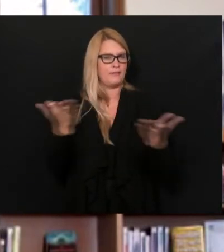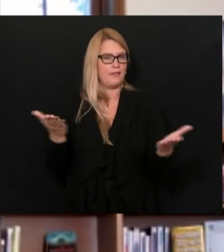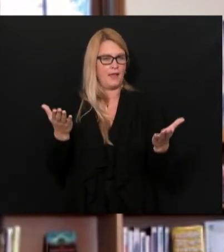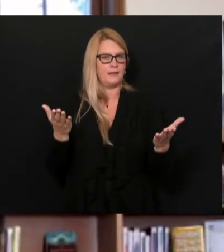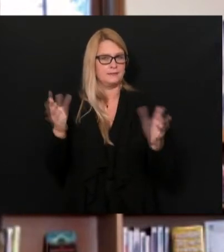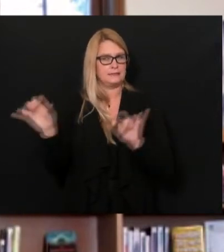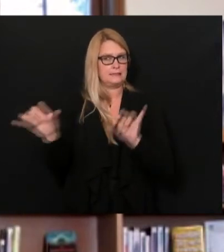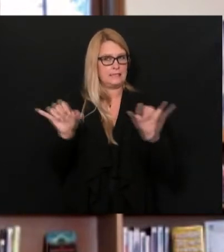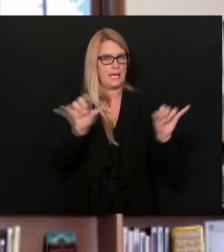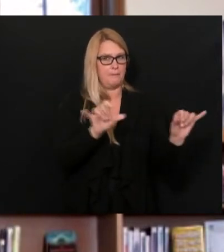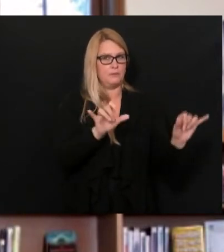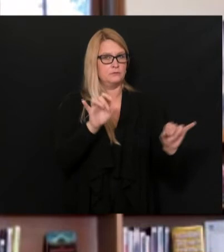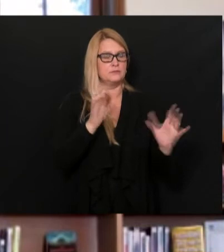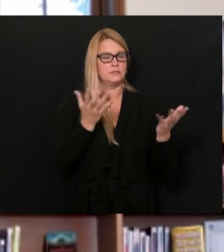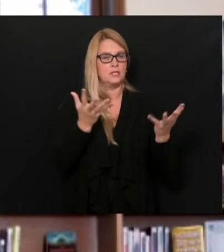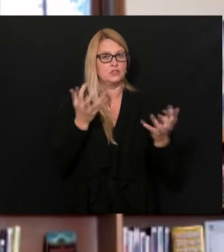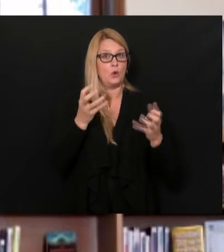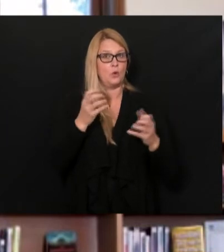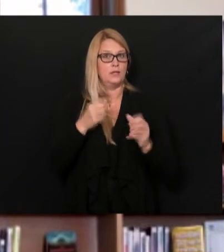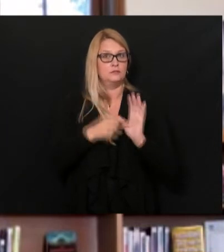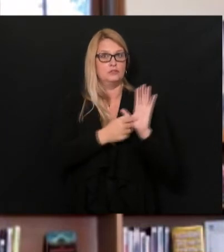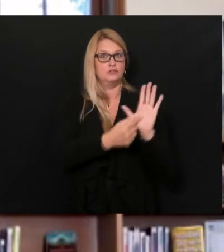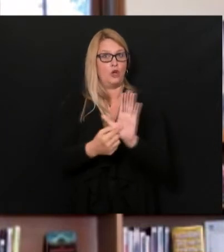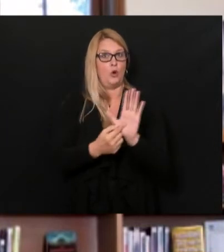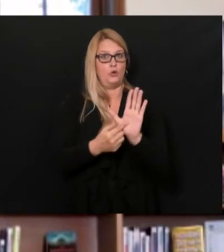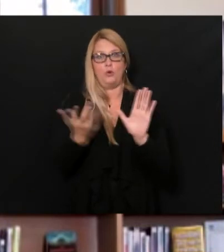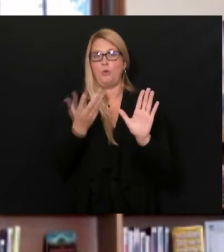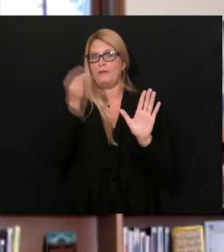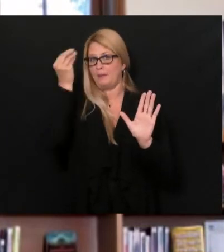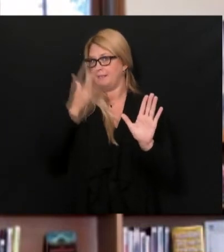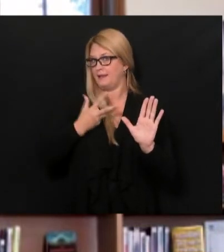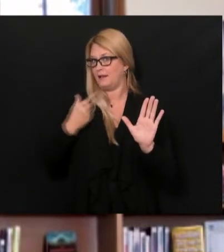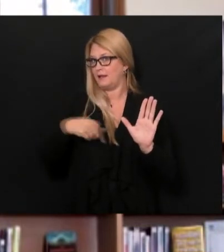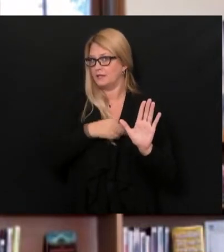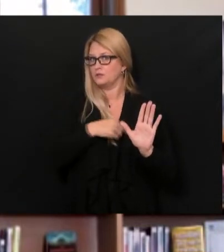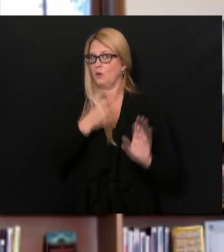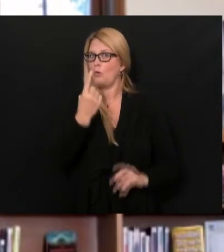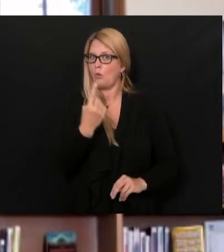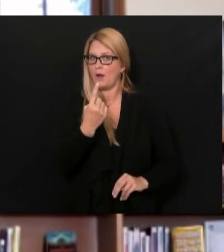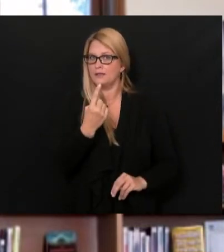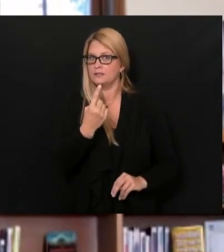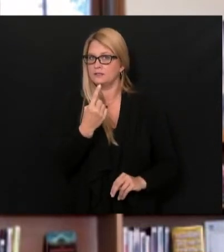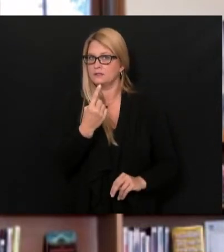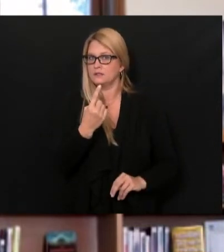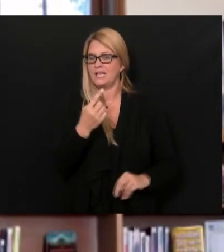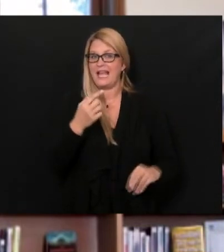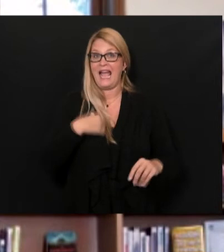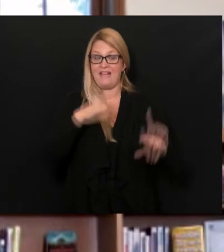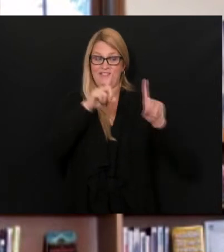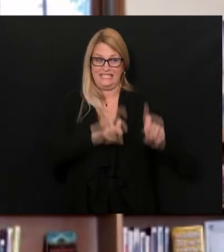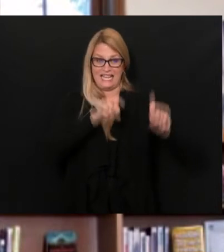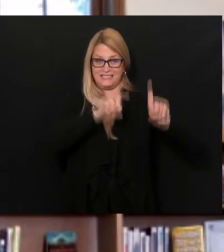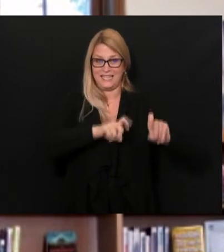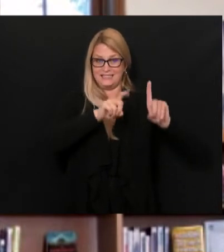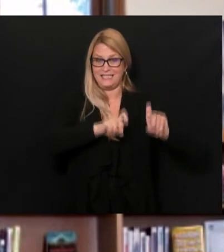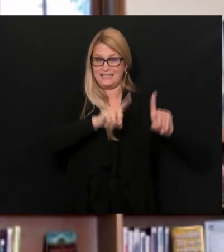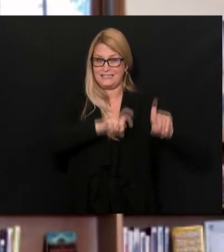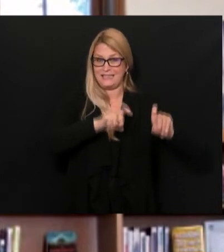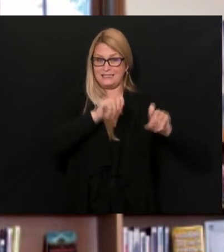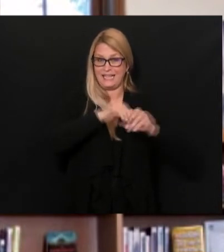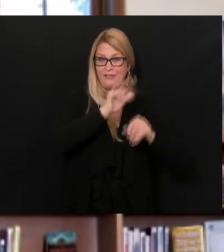decrease in cases. So I just want to highlight those 4 things that they've been telling us. One is that they have robust testing across the county. The